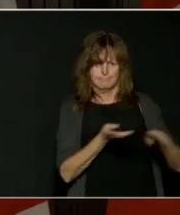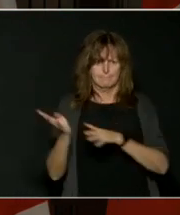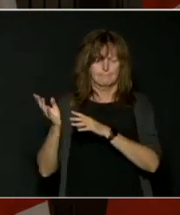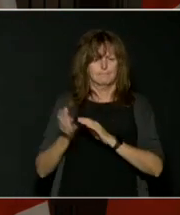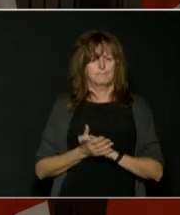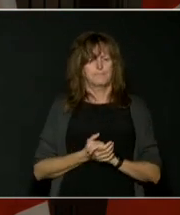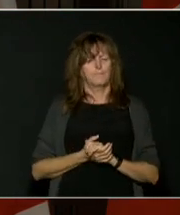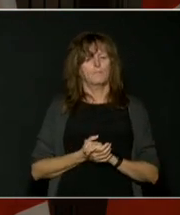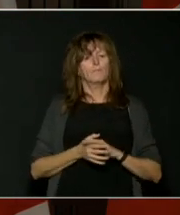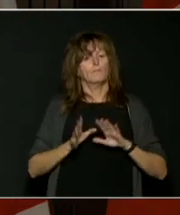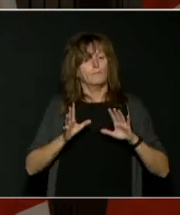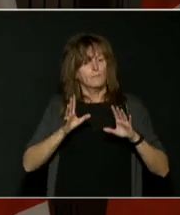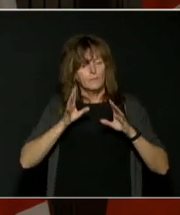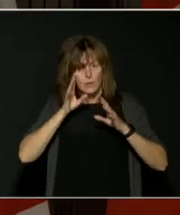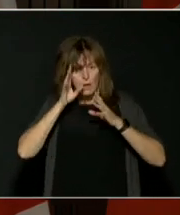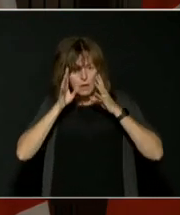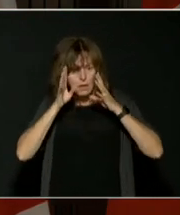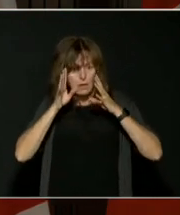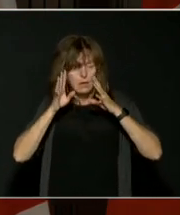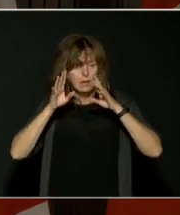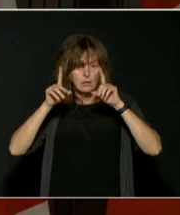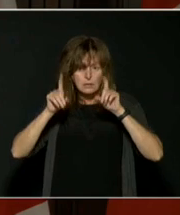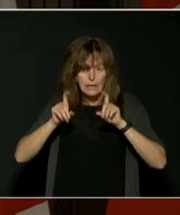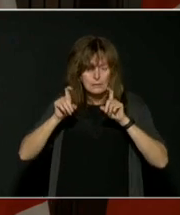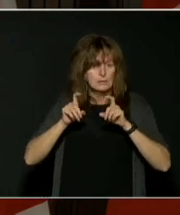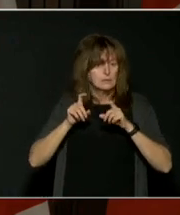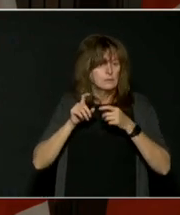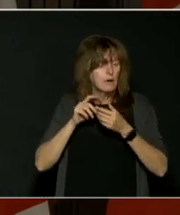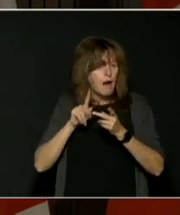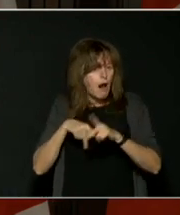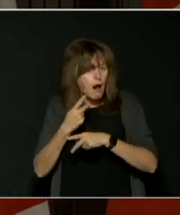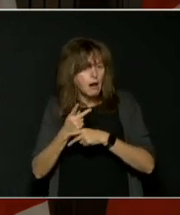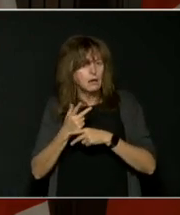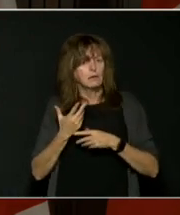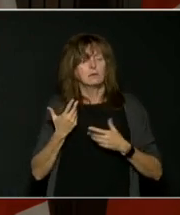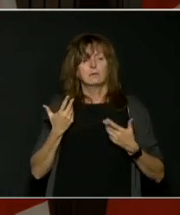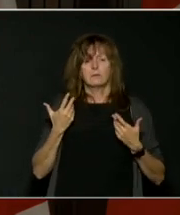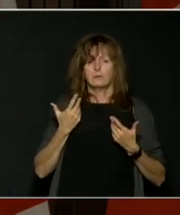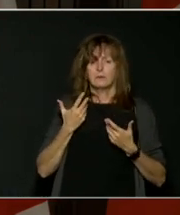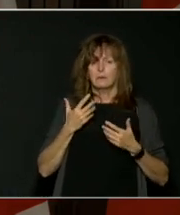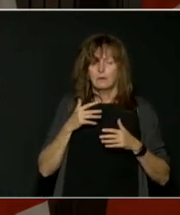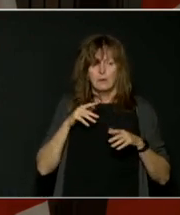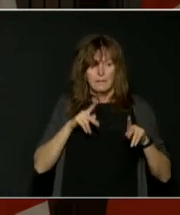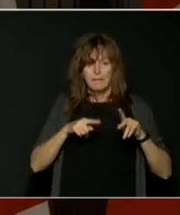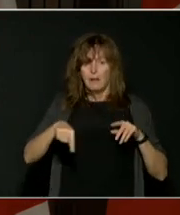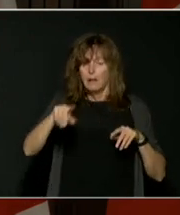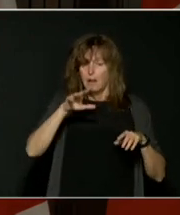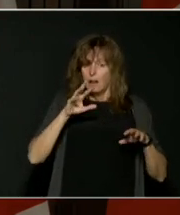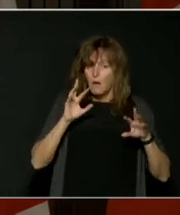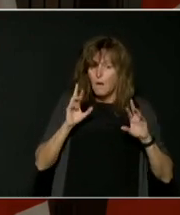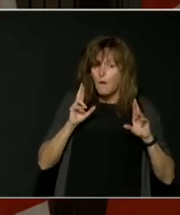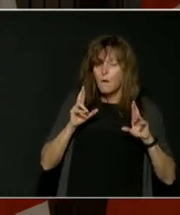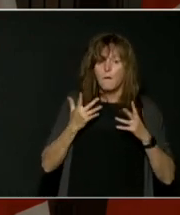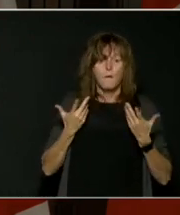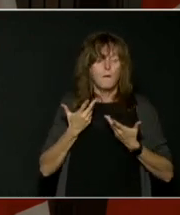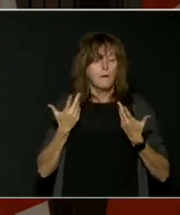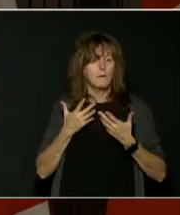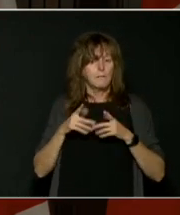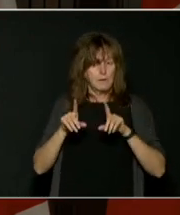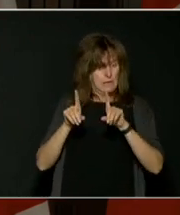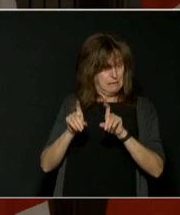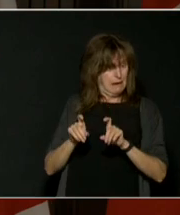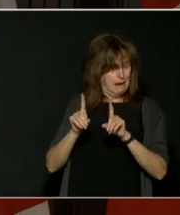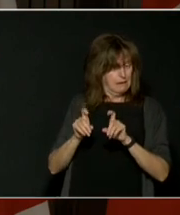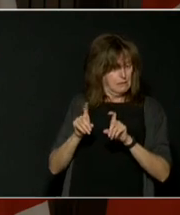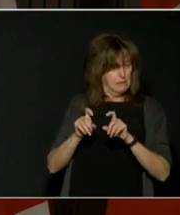methods, so I think there's been a lot of optimism around point of care tests in many different formats. And so the two main ones